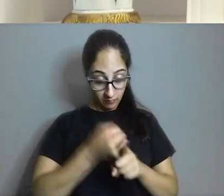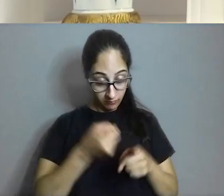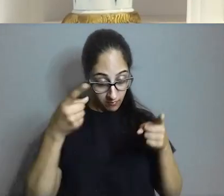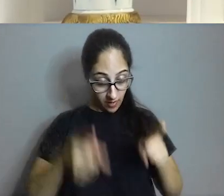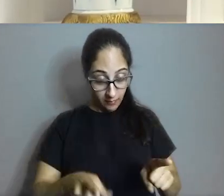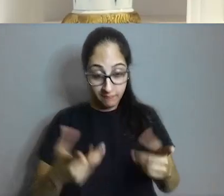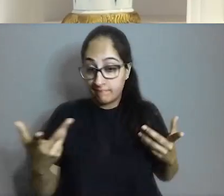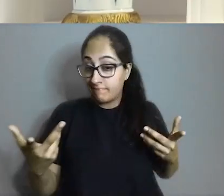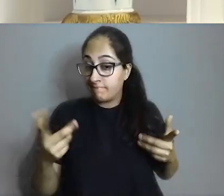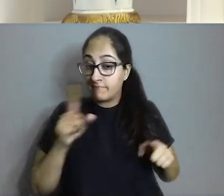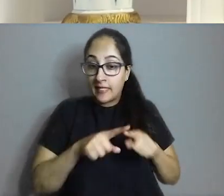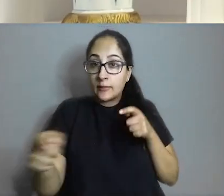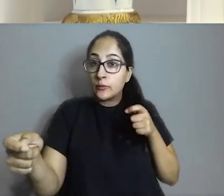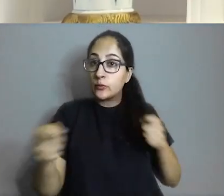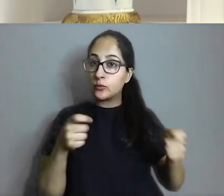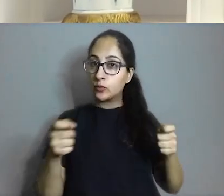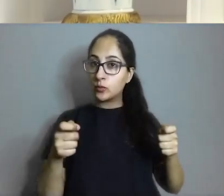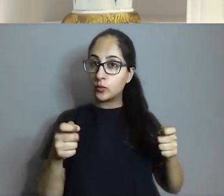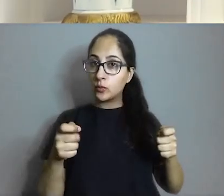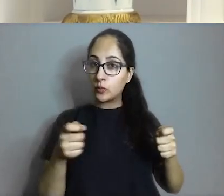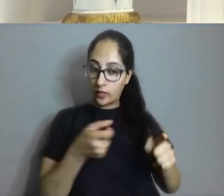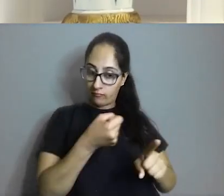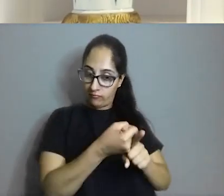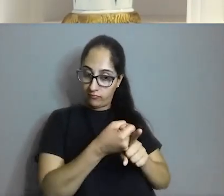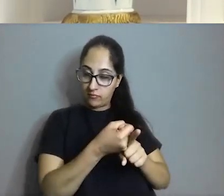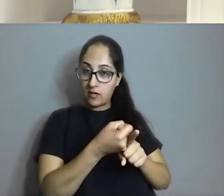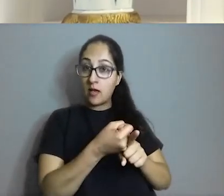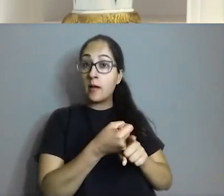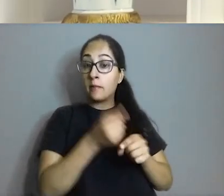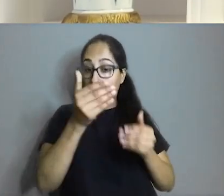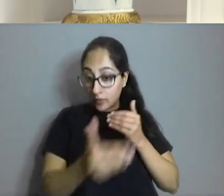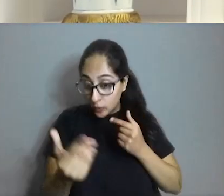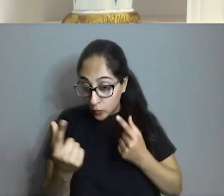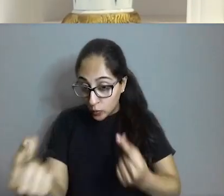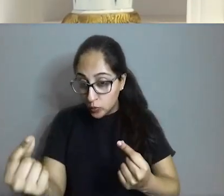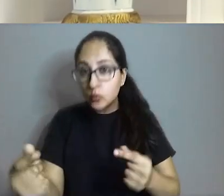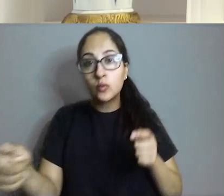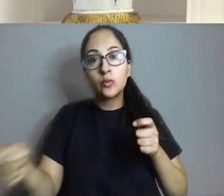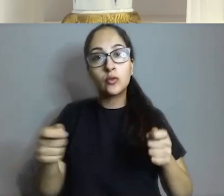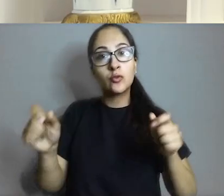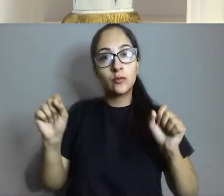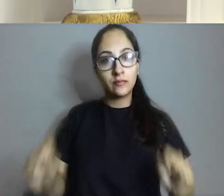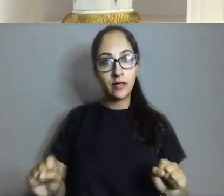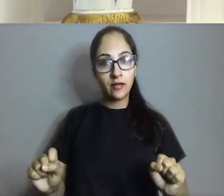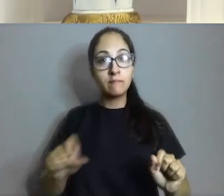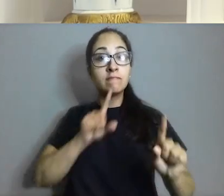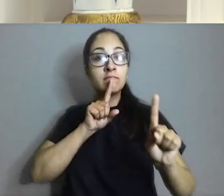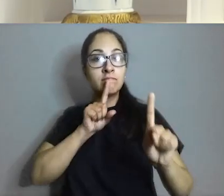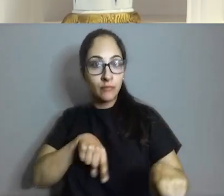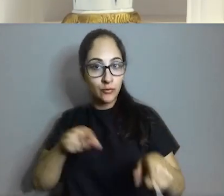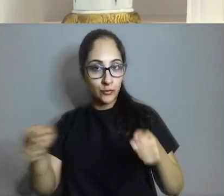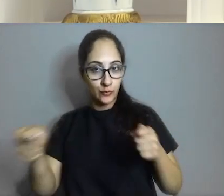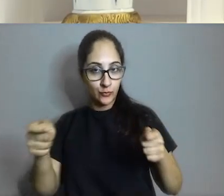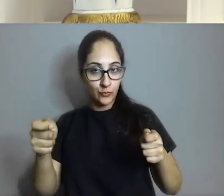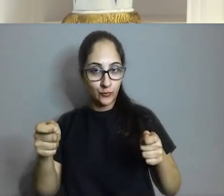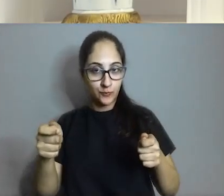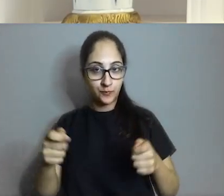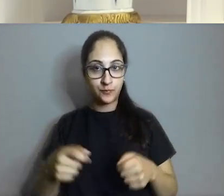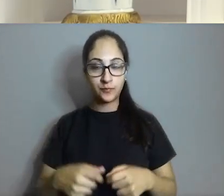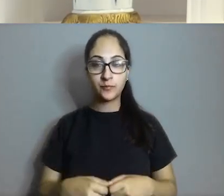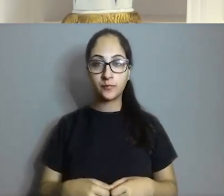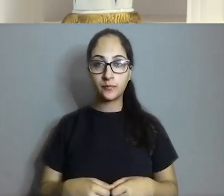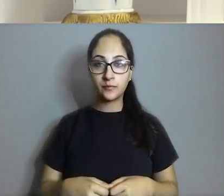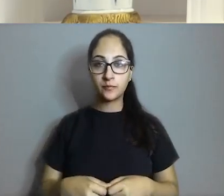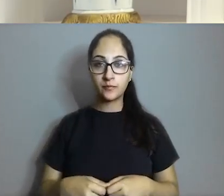in life, but we can choose how we process and respond to such events. When